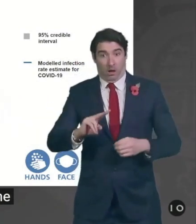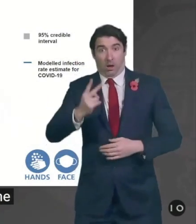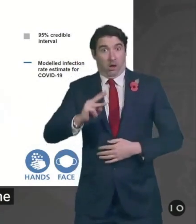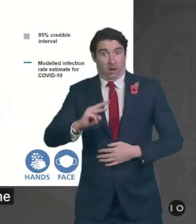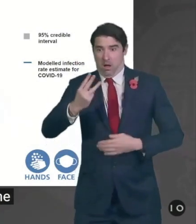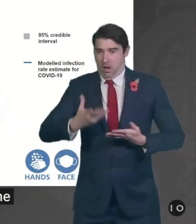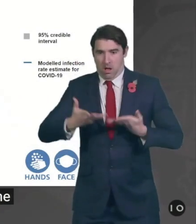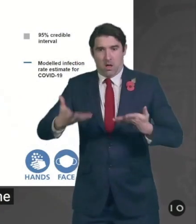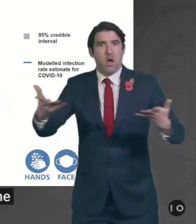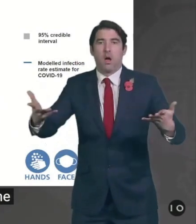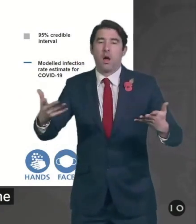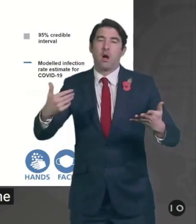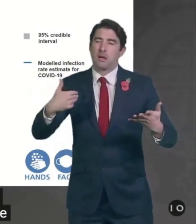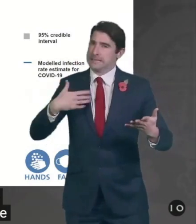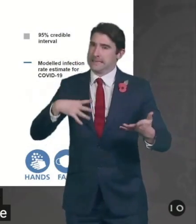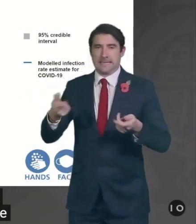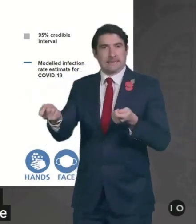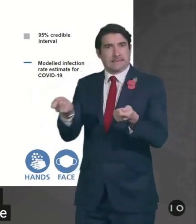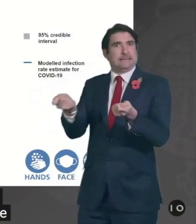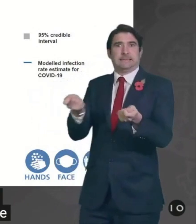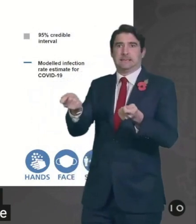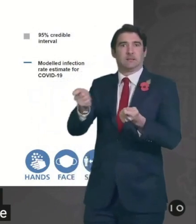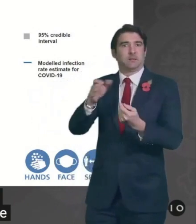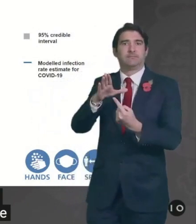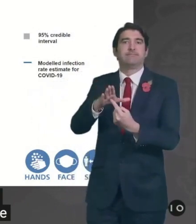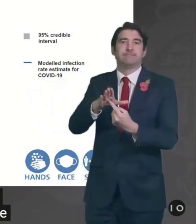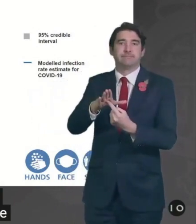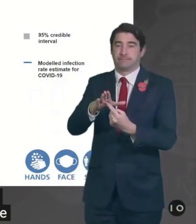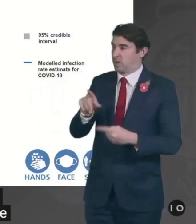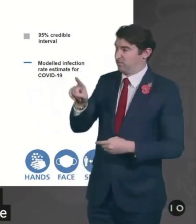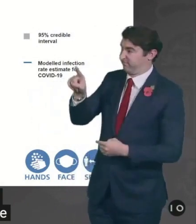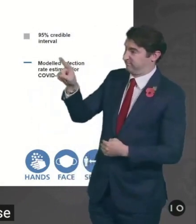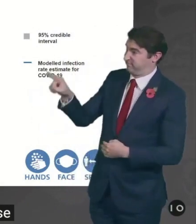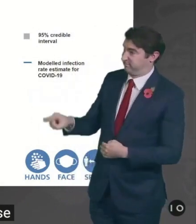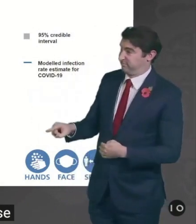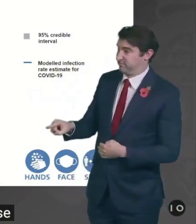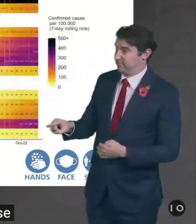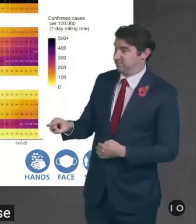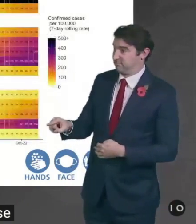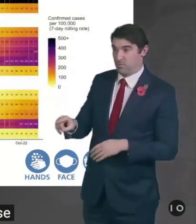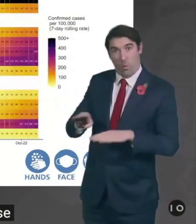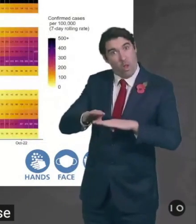moment. So things are going up across the whole country. Next slide, please.